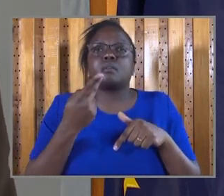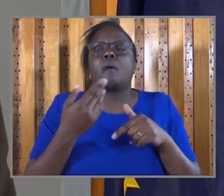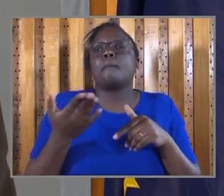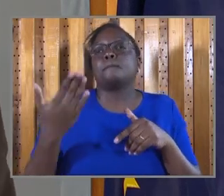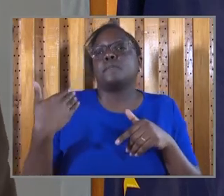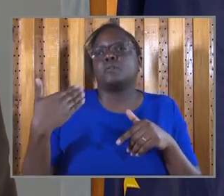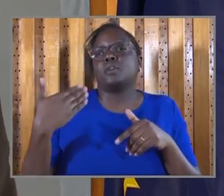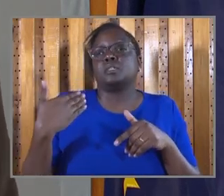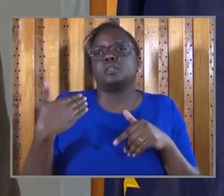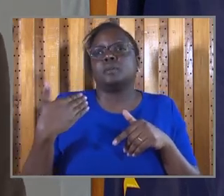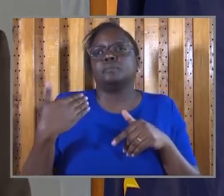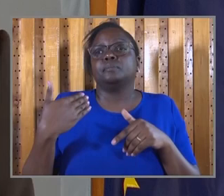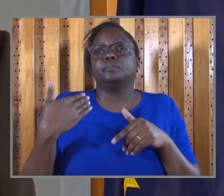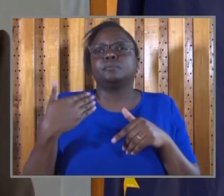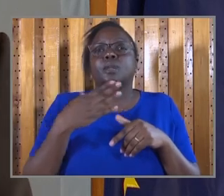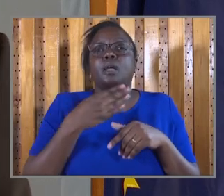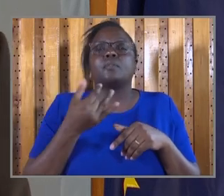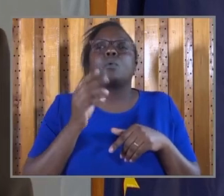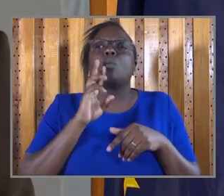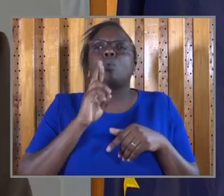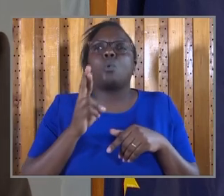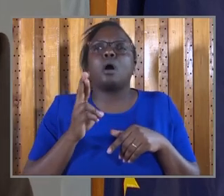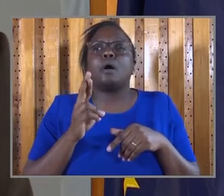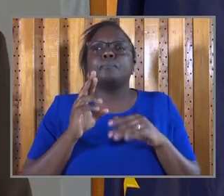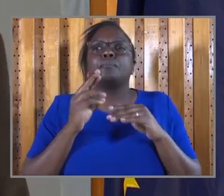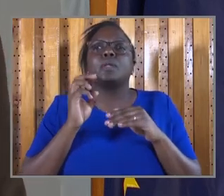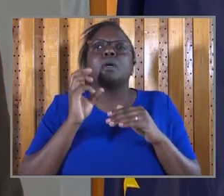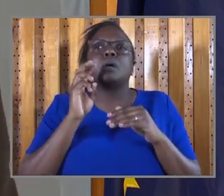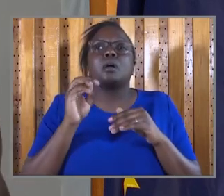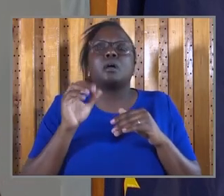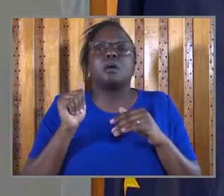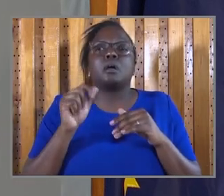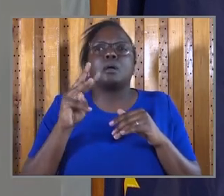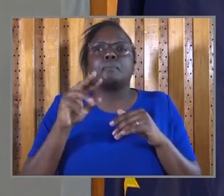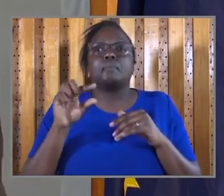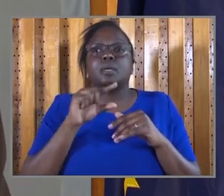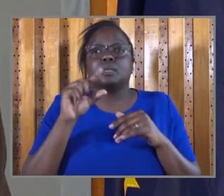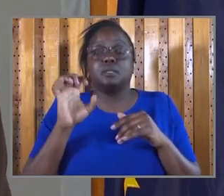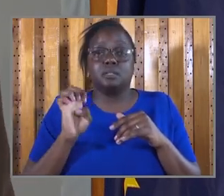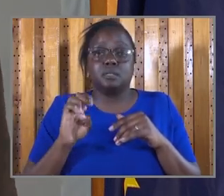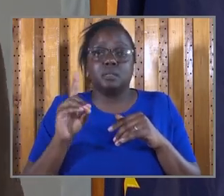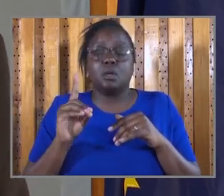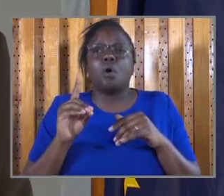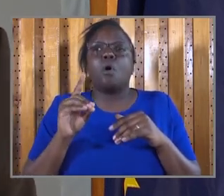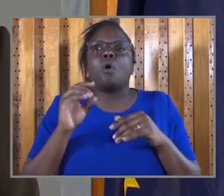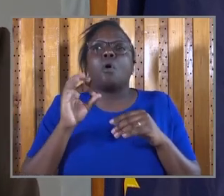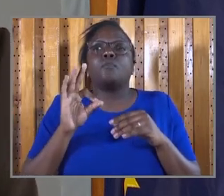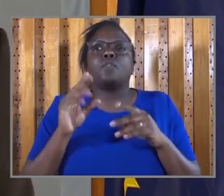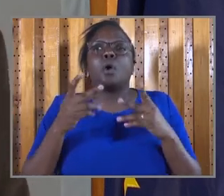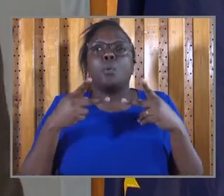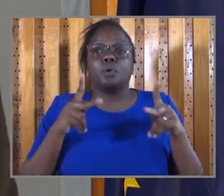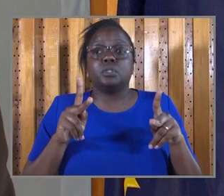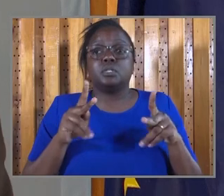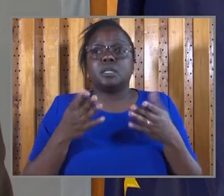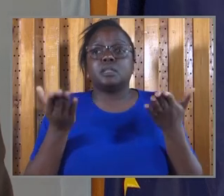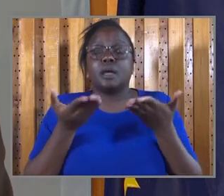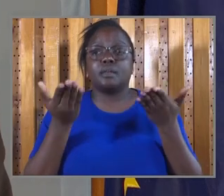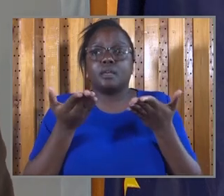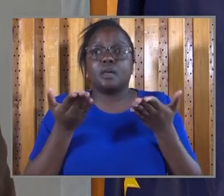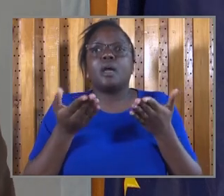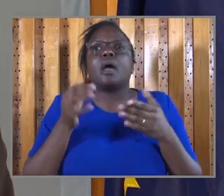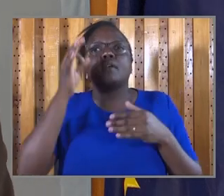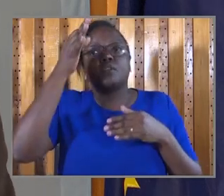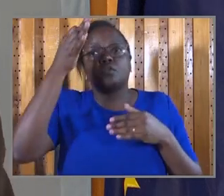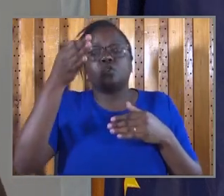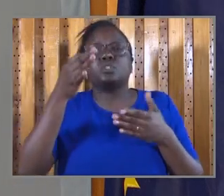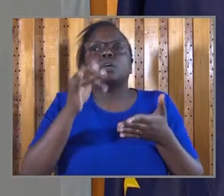visit, and they were amazed by not only the opportunities that are currently here, but also the opportunities that the future